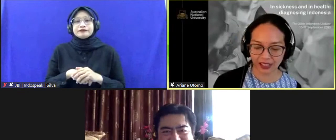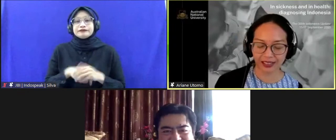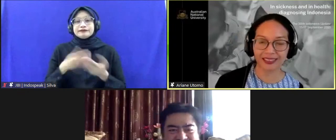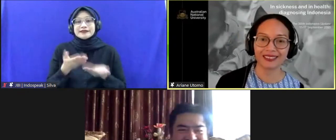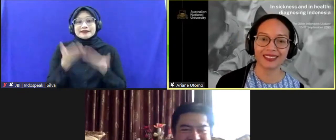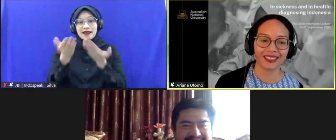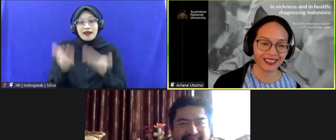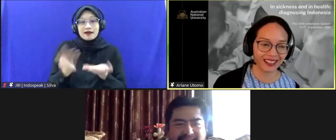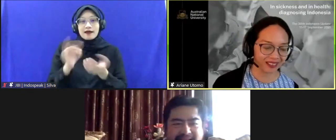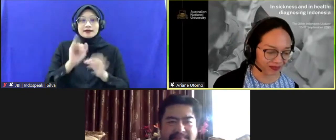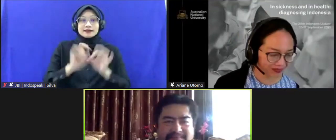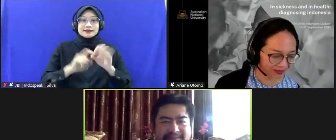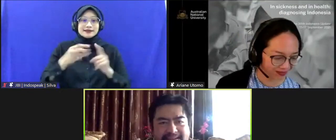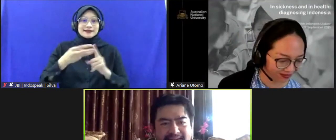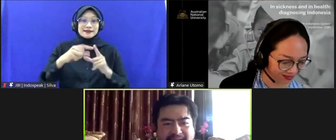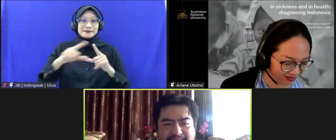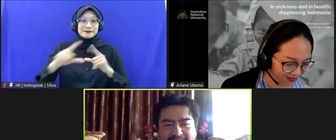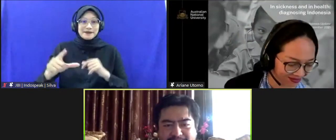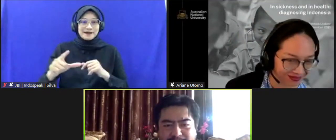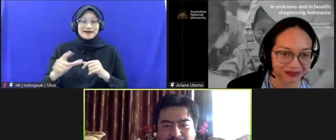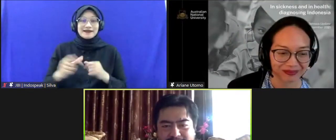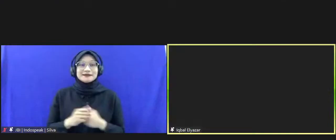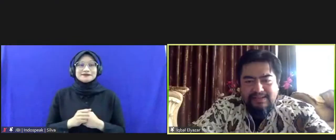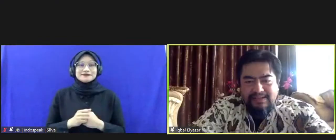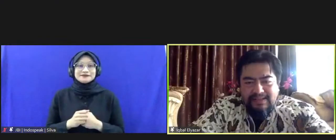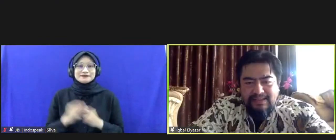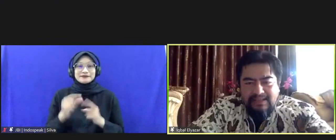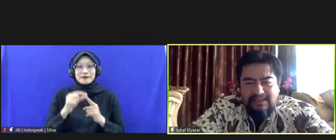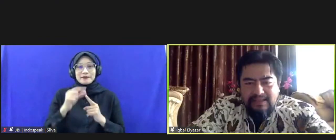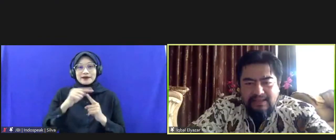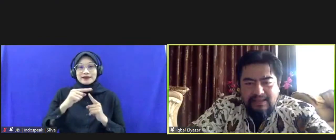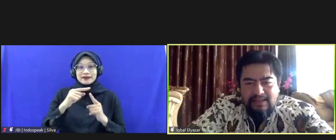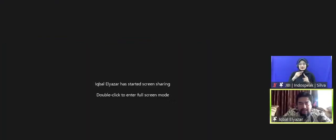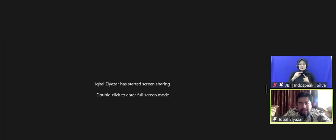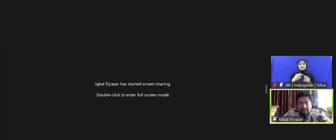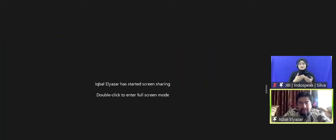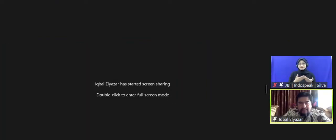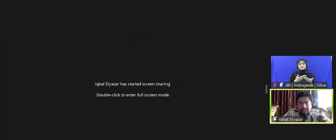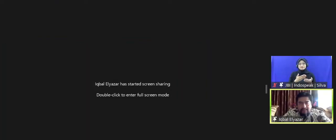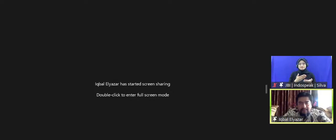silahkan di-share screen-nya. Terima kasih, Bu Arin.